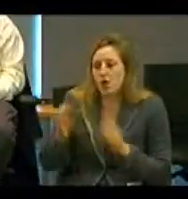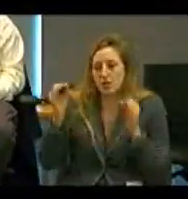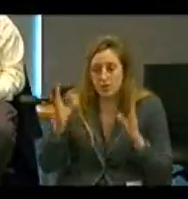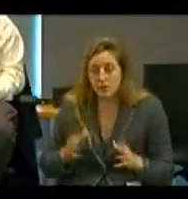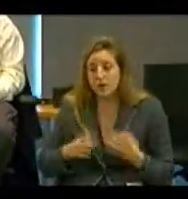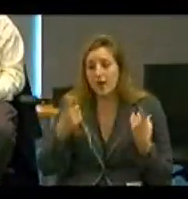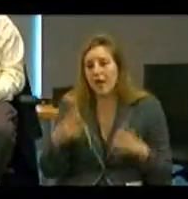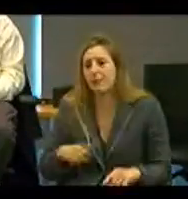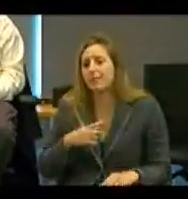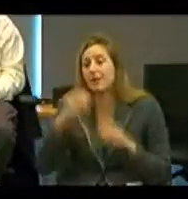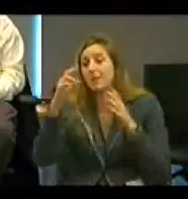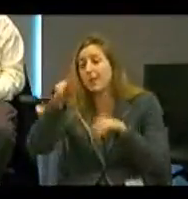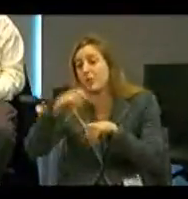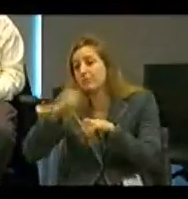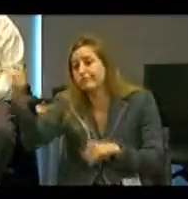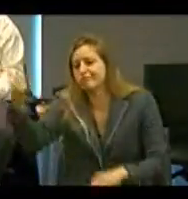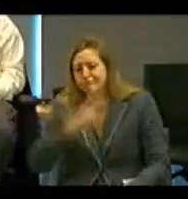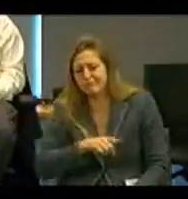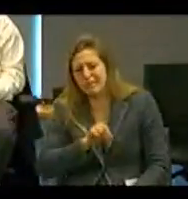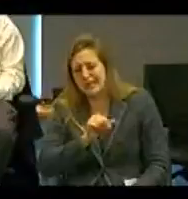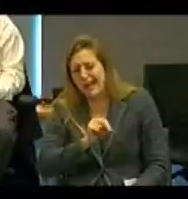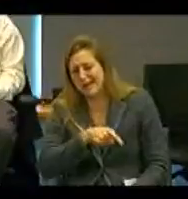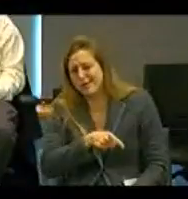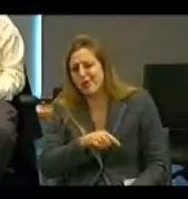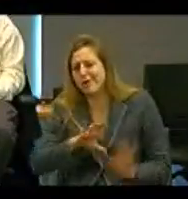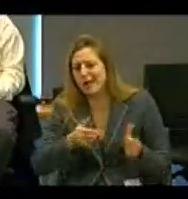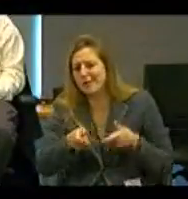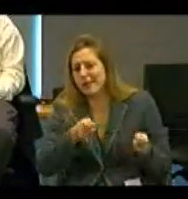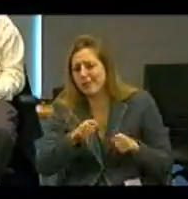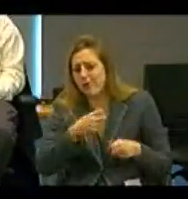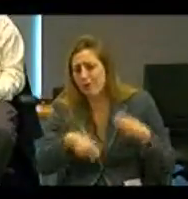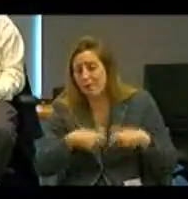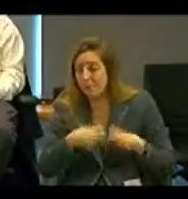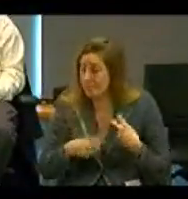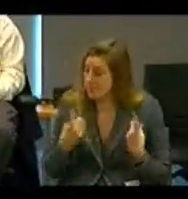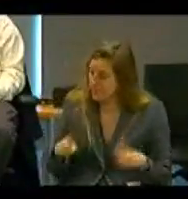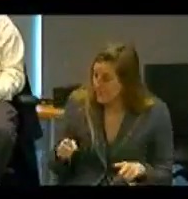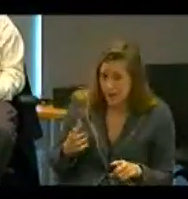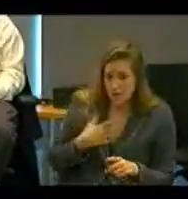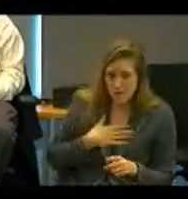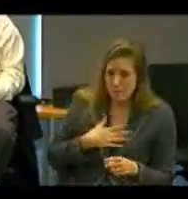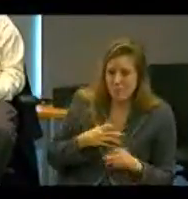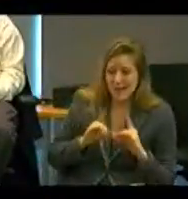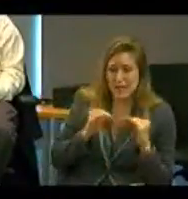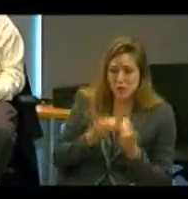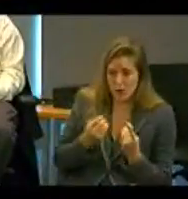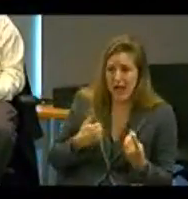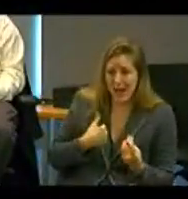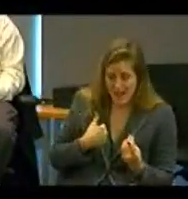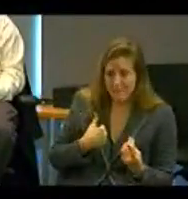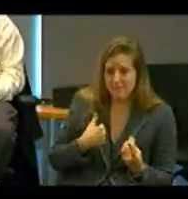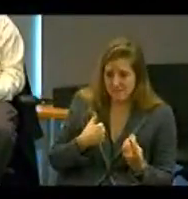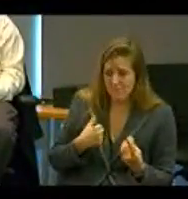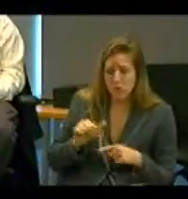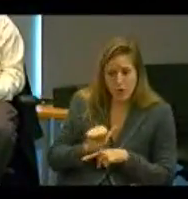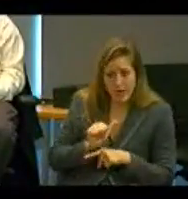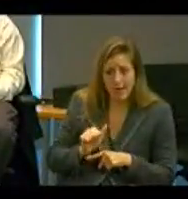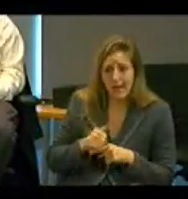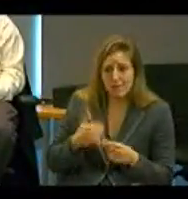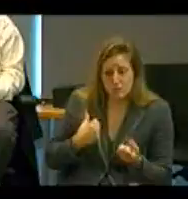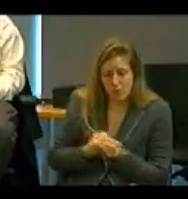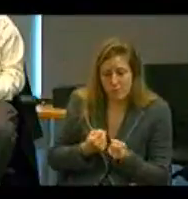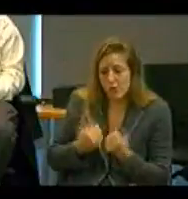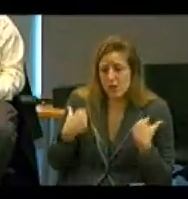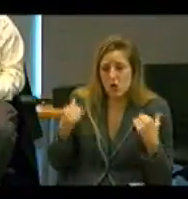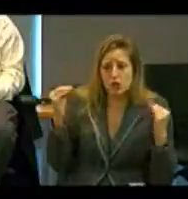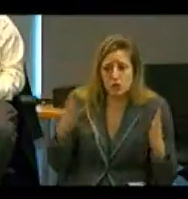classroom management problem. And fortunately, I was in a district where they had training and support for young teachers like myself who were really dedicated